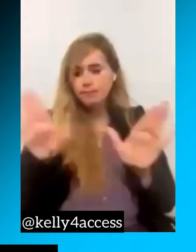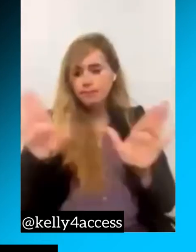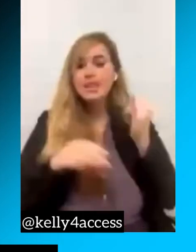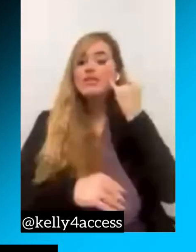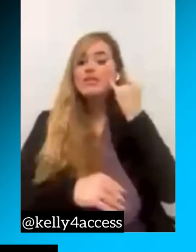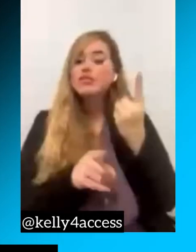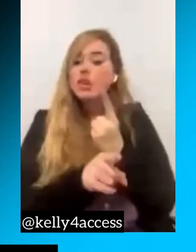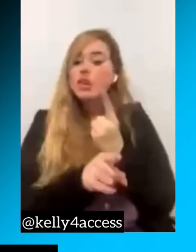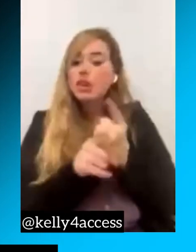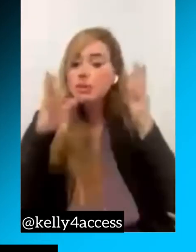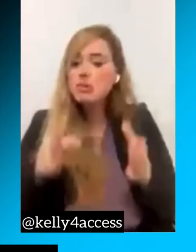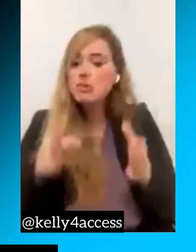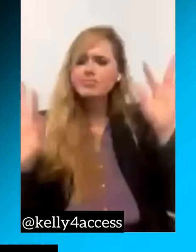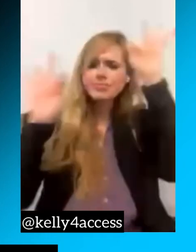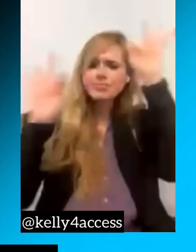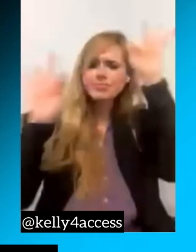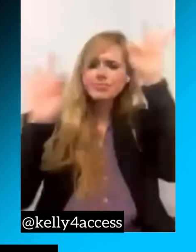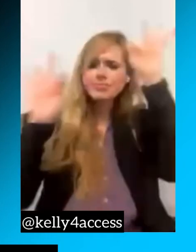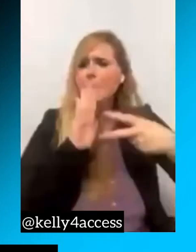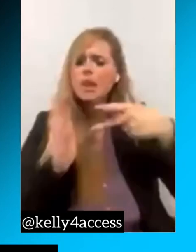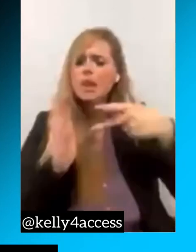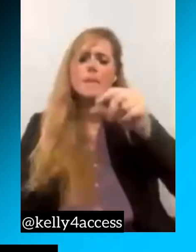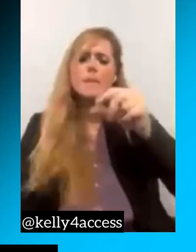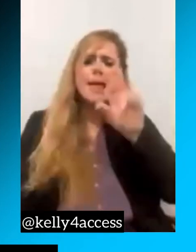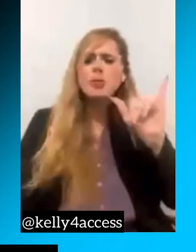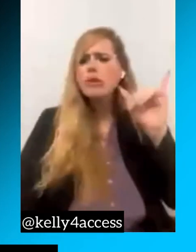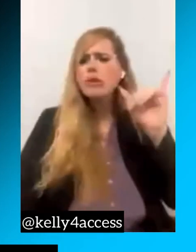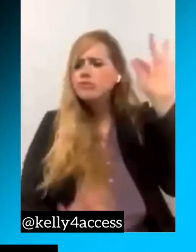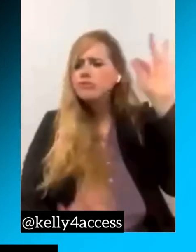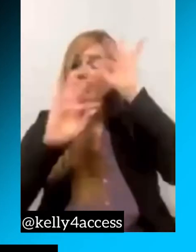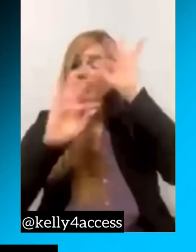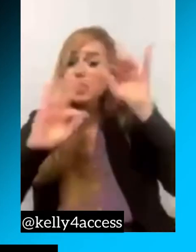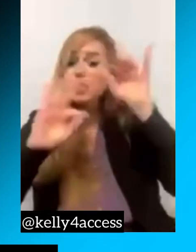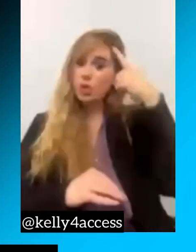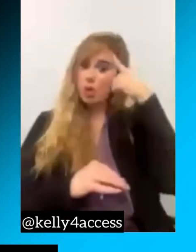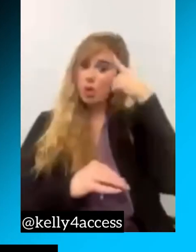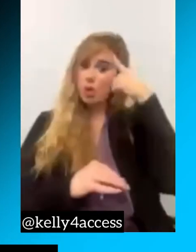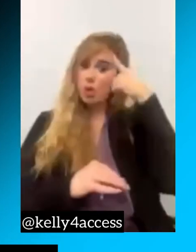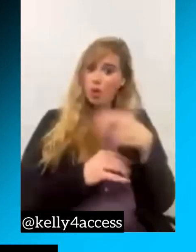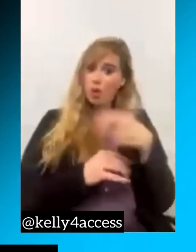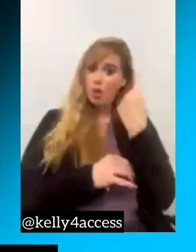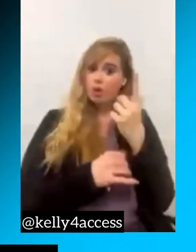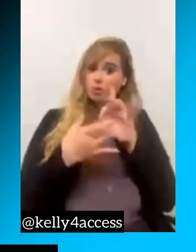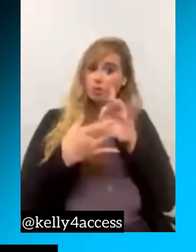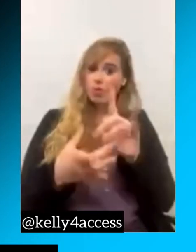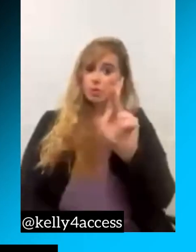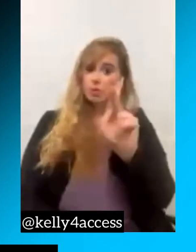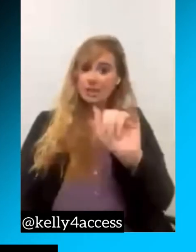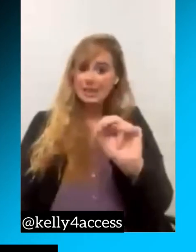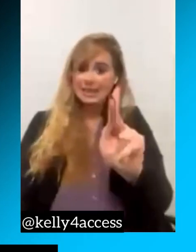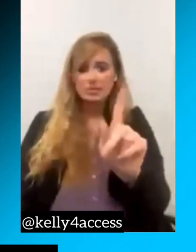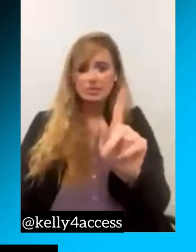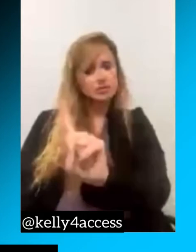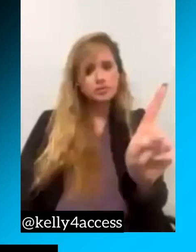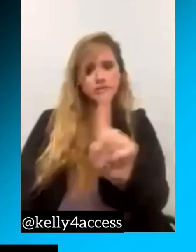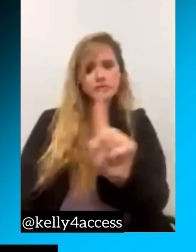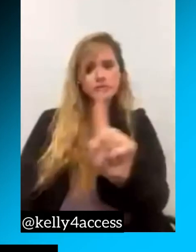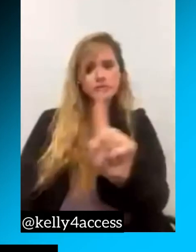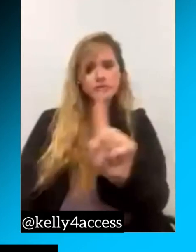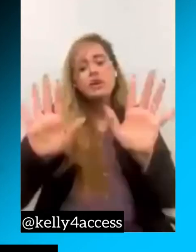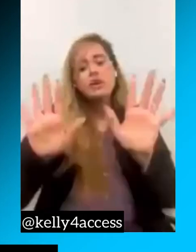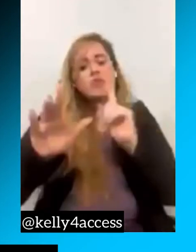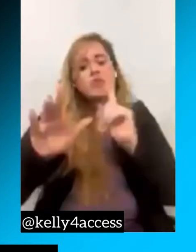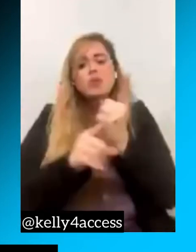know much about polyamory, if that's a misconception you have, okay. But as a therapist, you really shouldn't hold that misconception